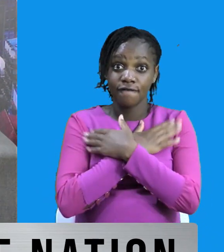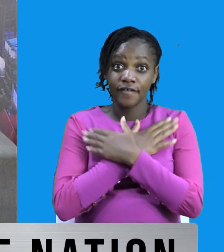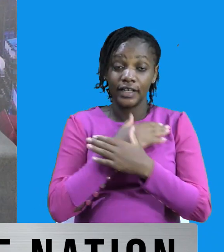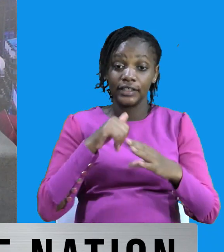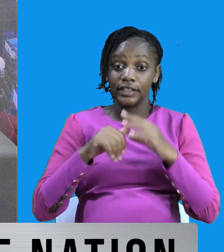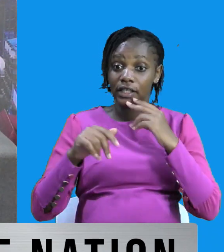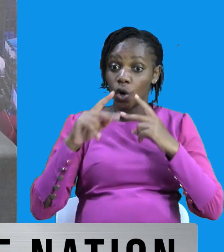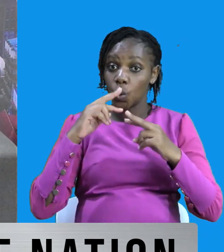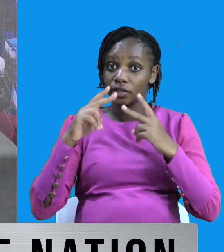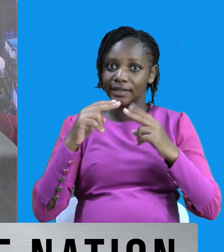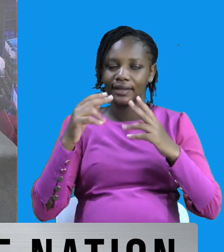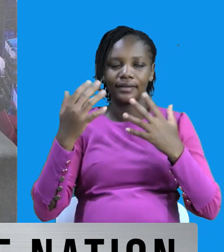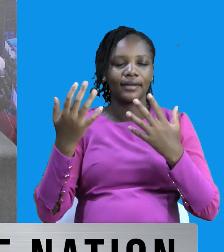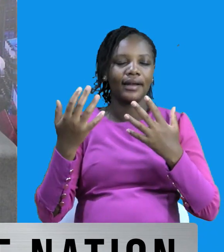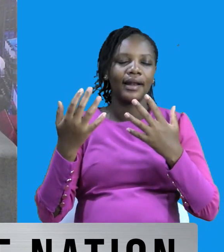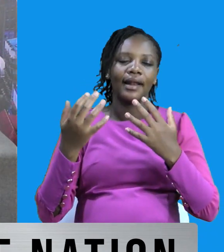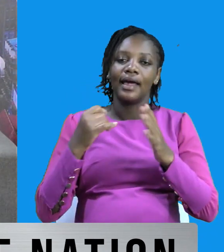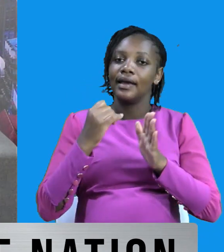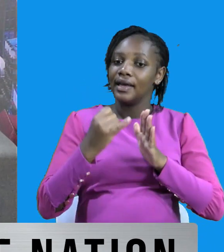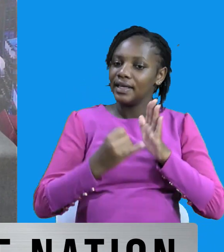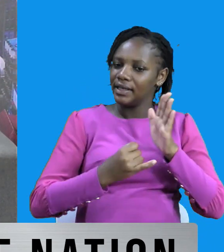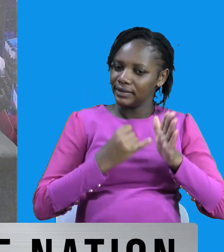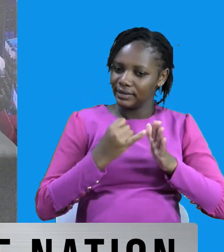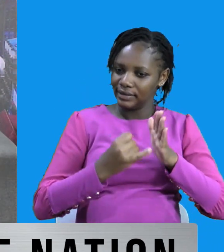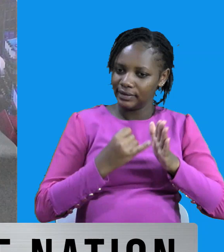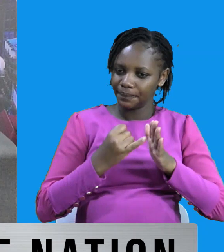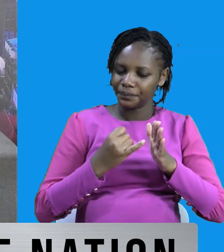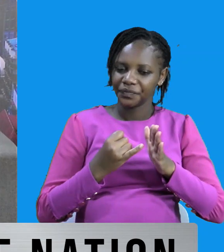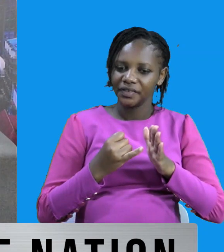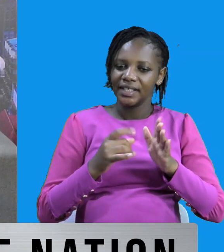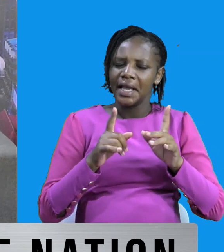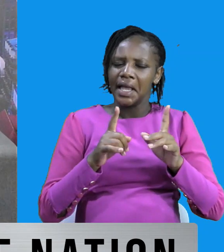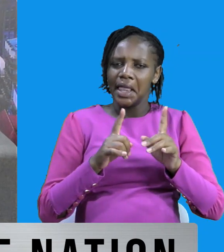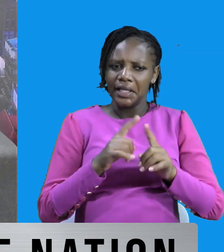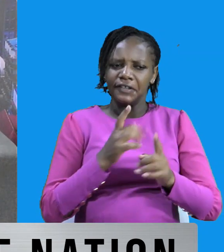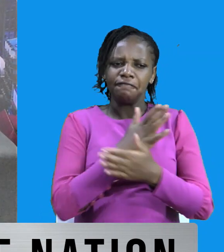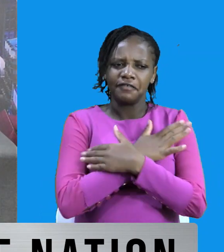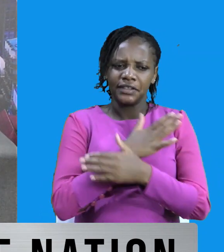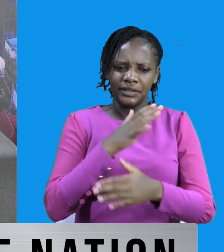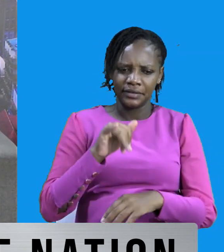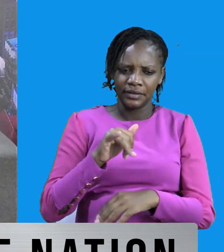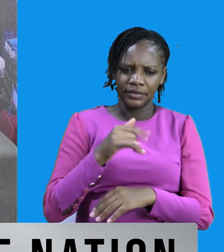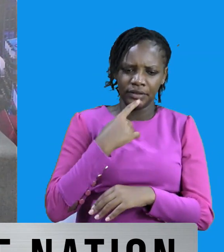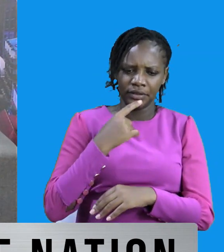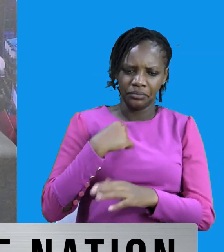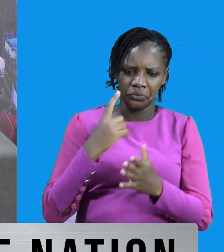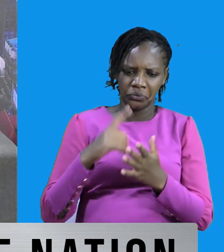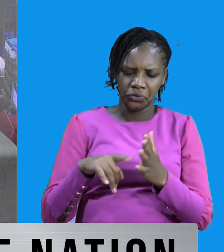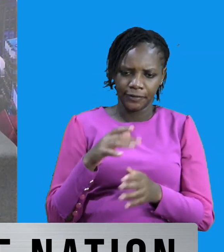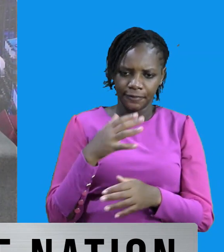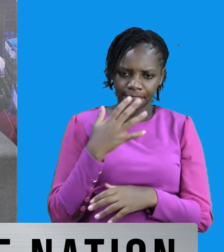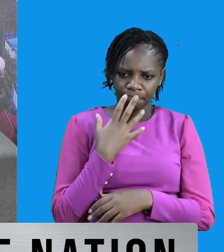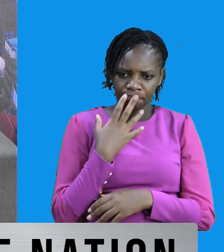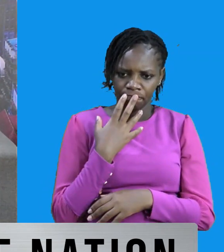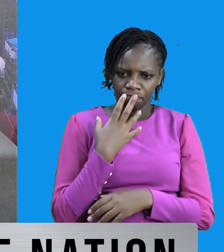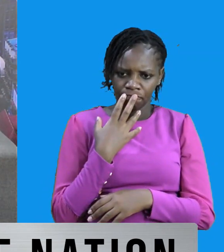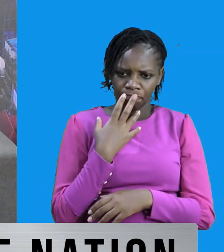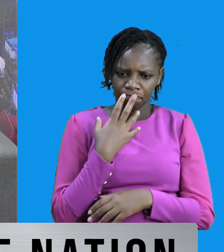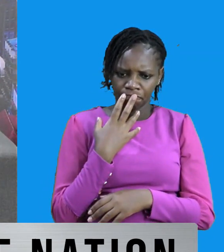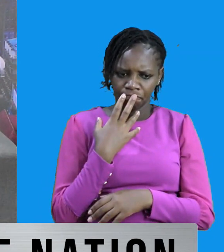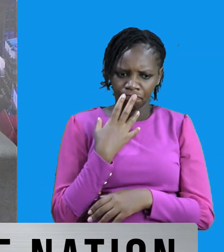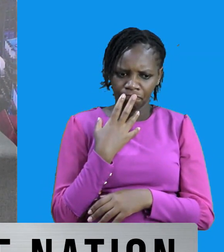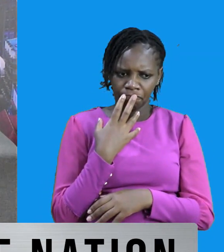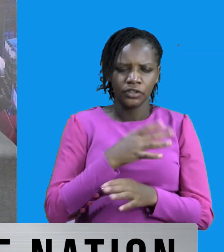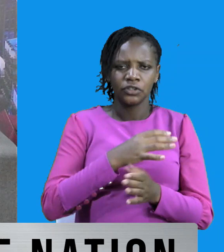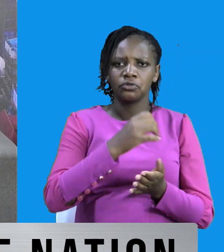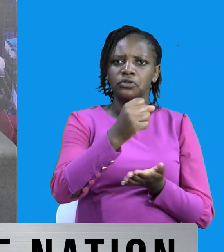hospitality industry, and she mentioned to me that she was hired